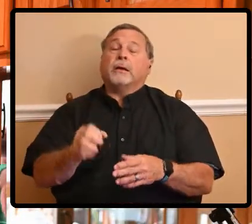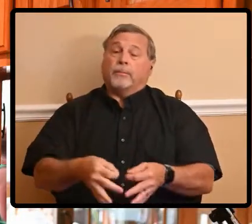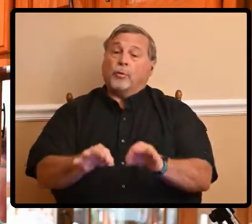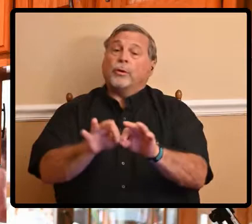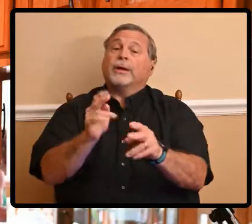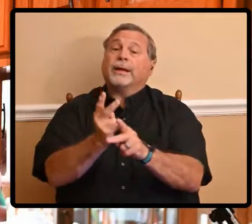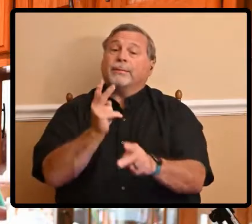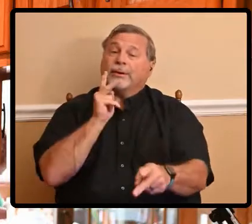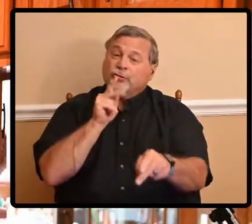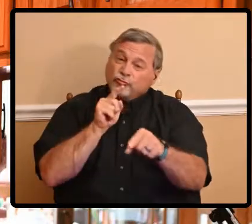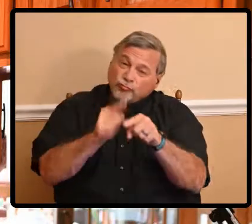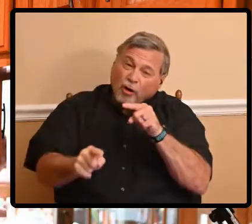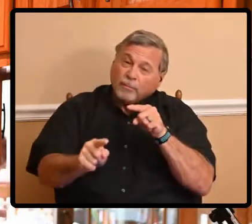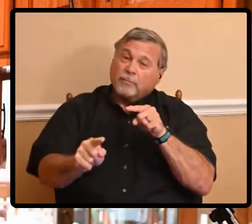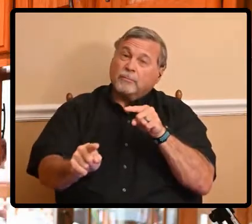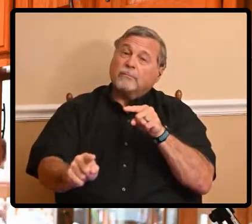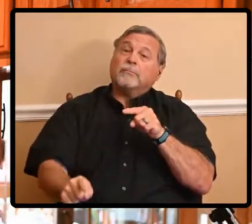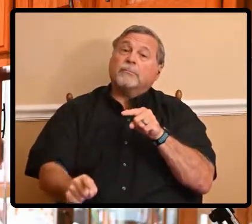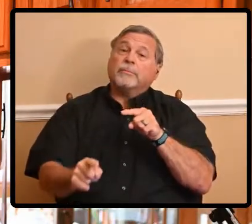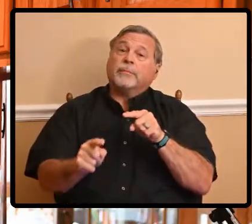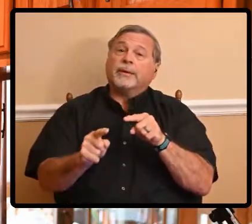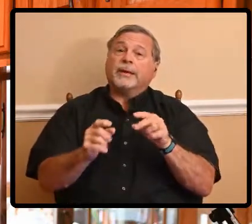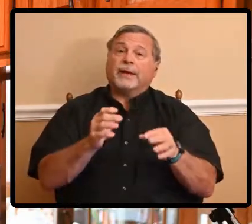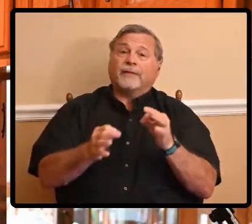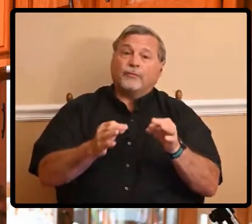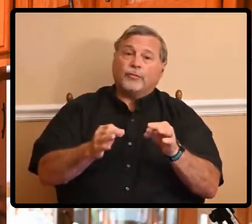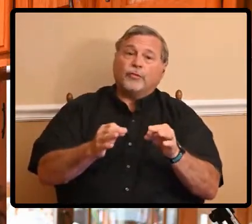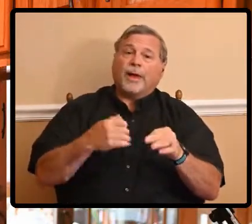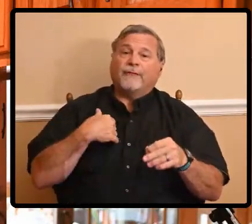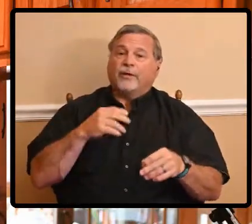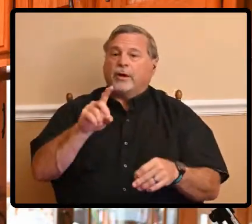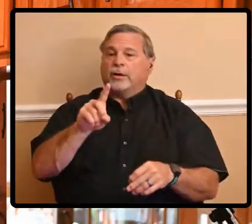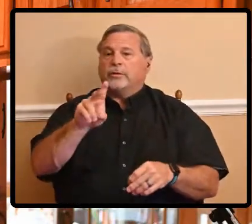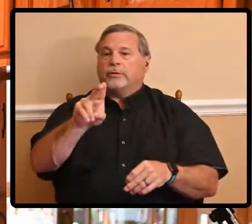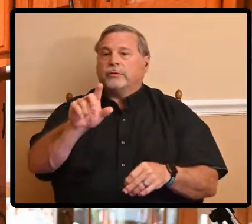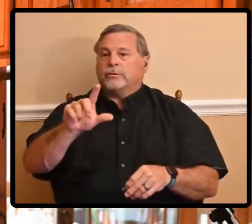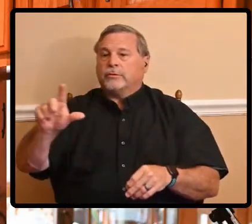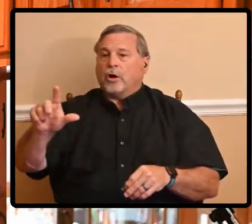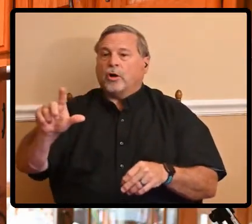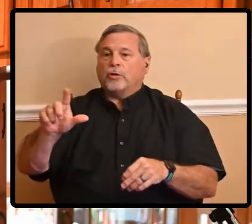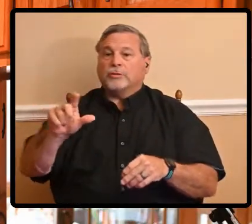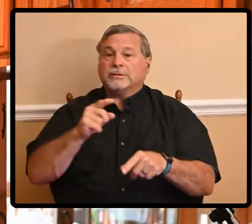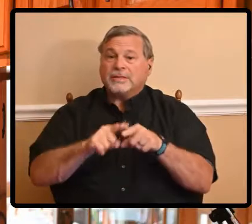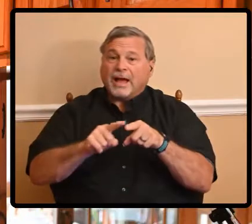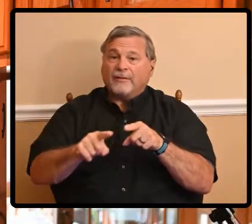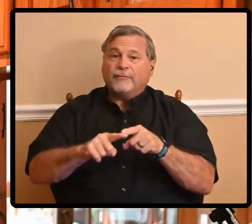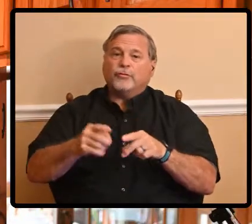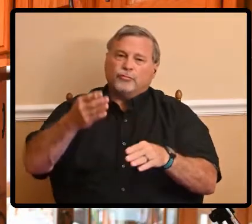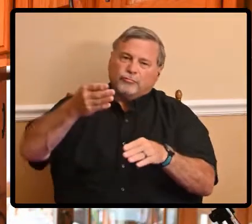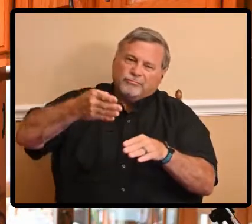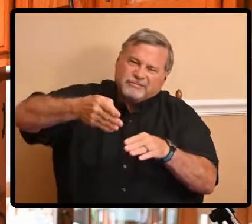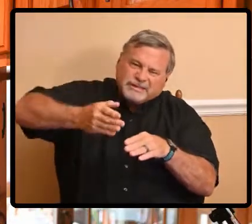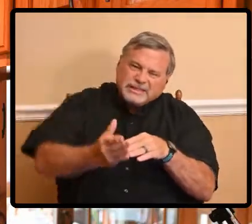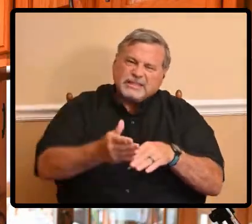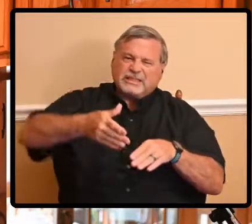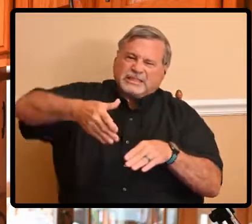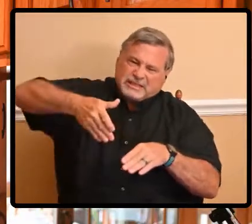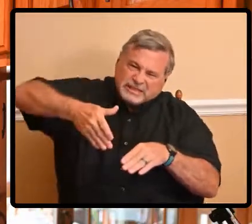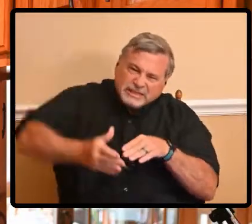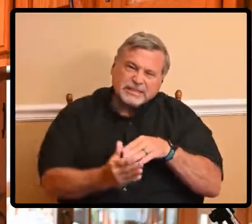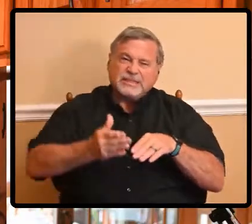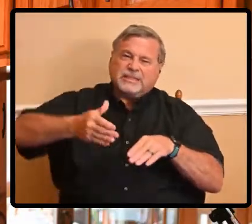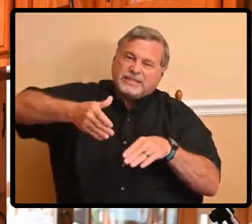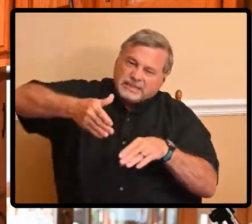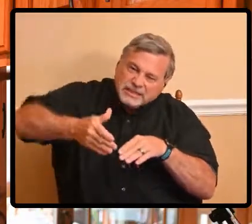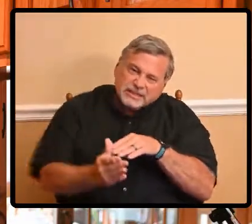sharp. The reason I say that is you tend to cut wrong when you have a dull knife. So if you have a knife and it's really dull, you